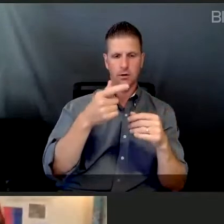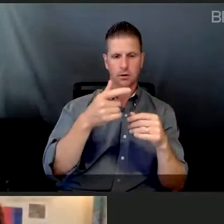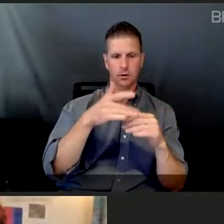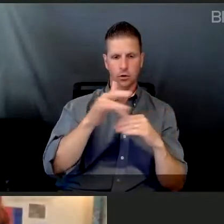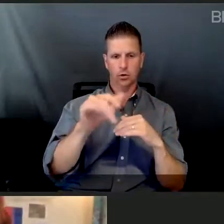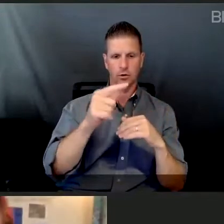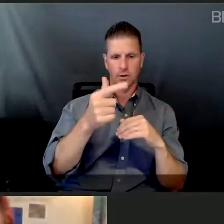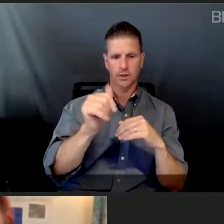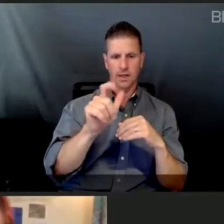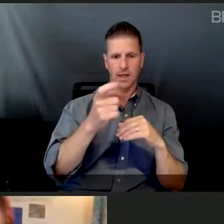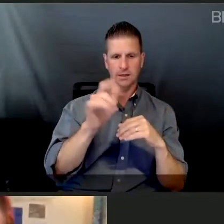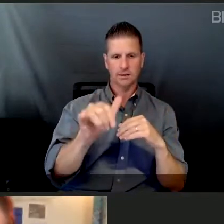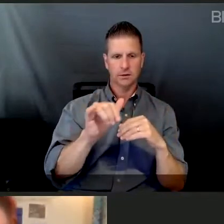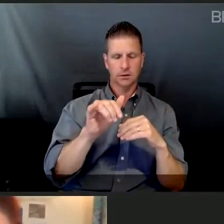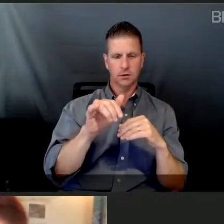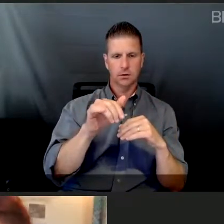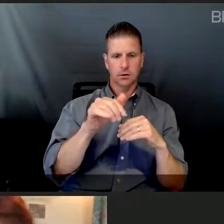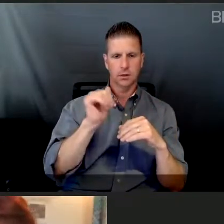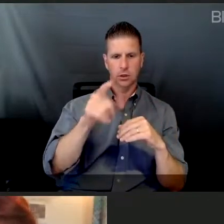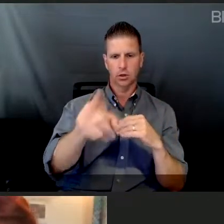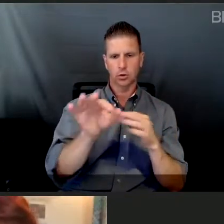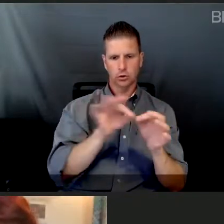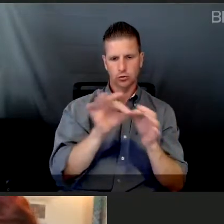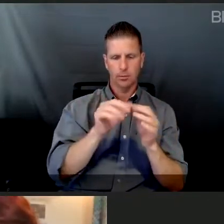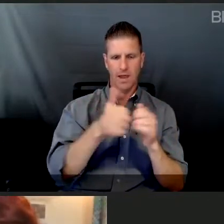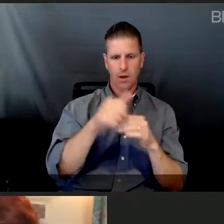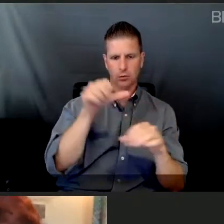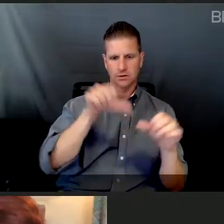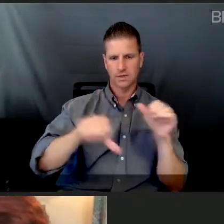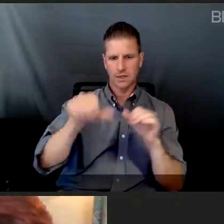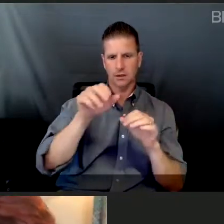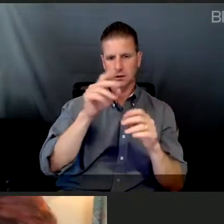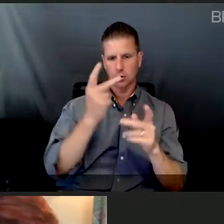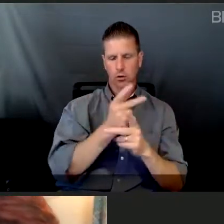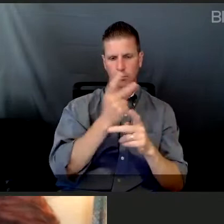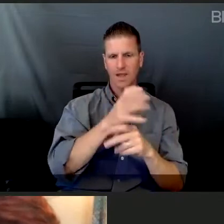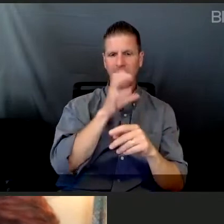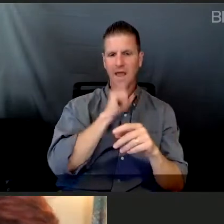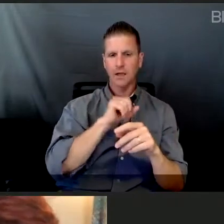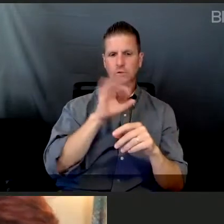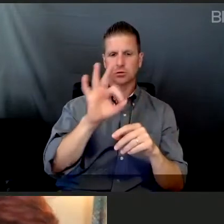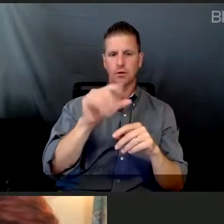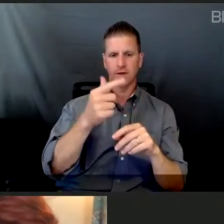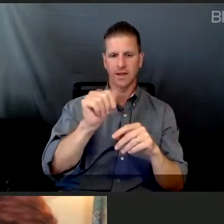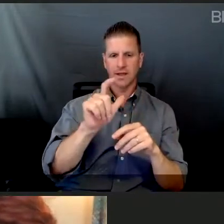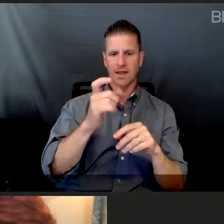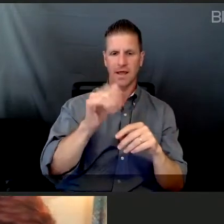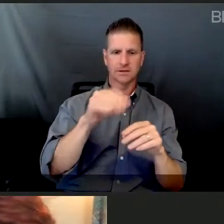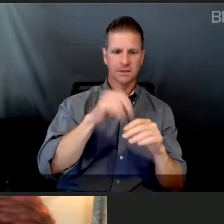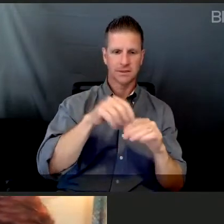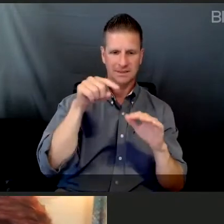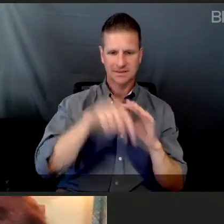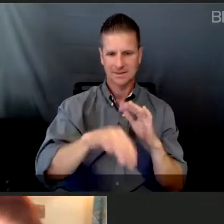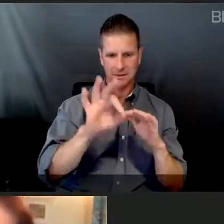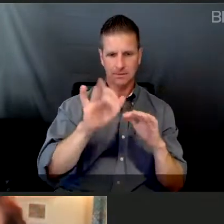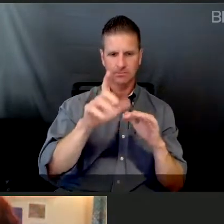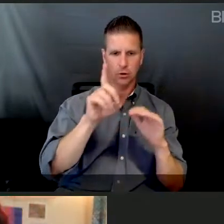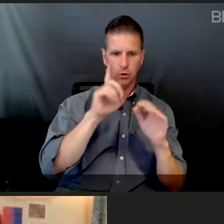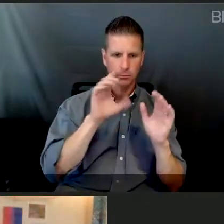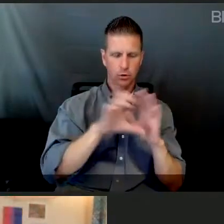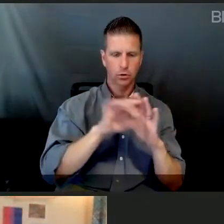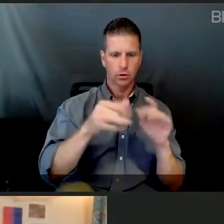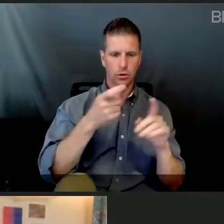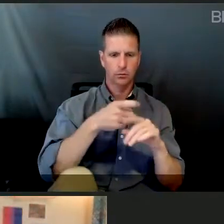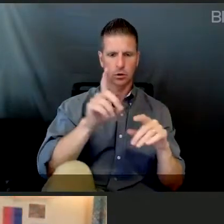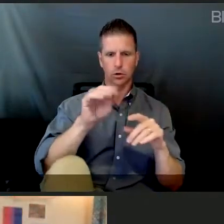Yeah. Can you describe how scientists determine the age of galaxies in deep field images? That's from the